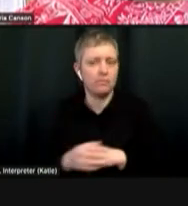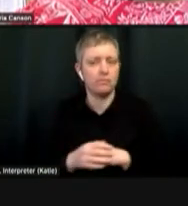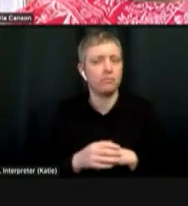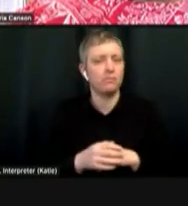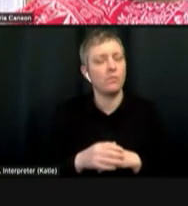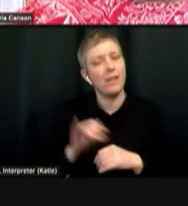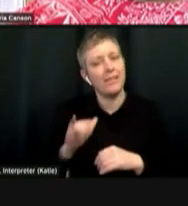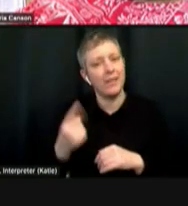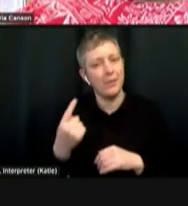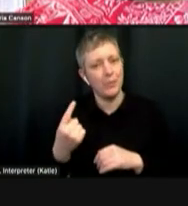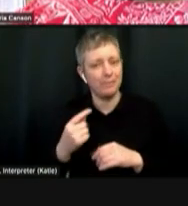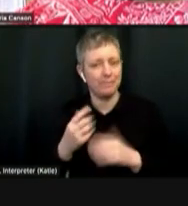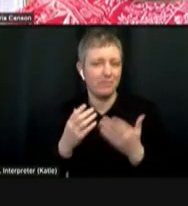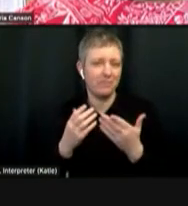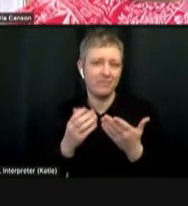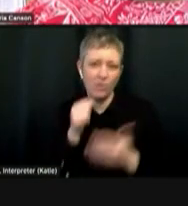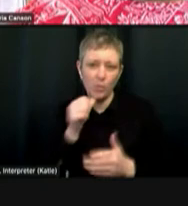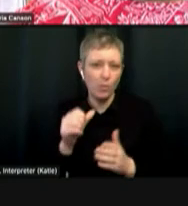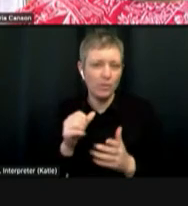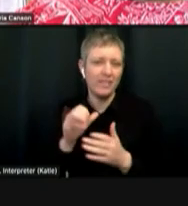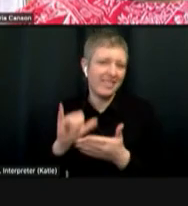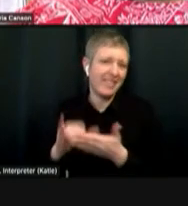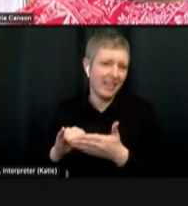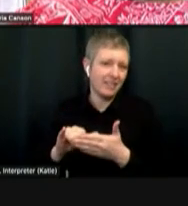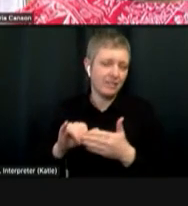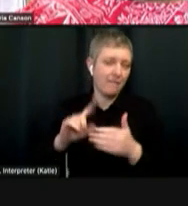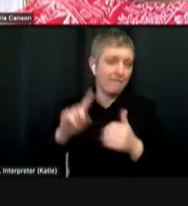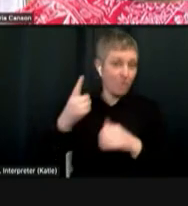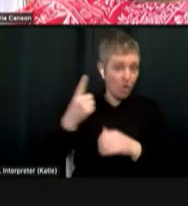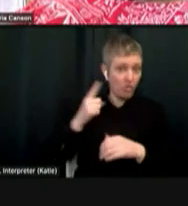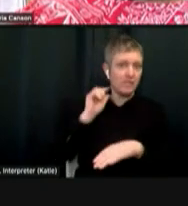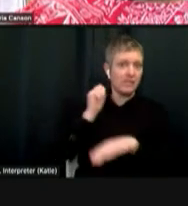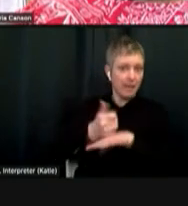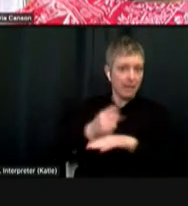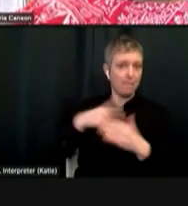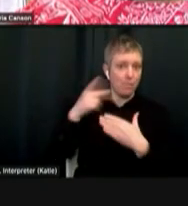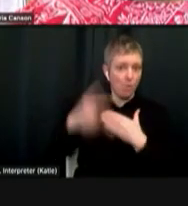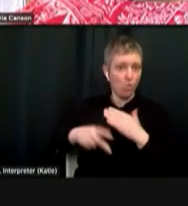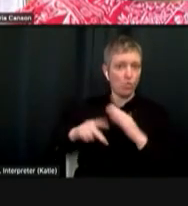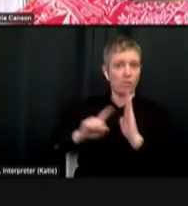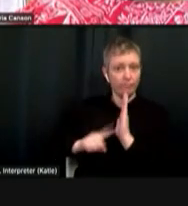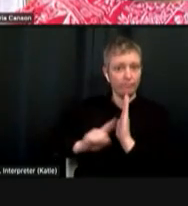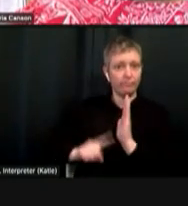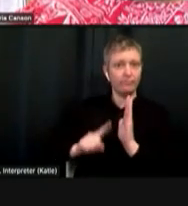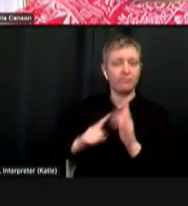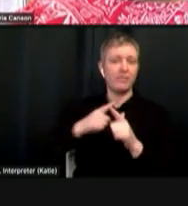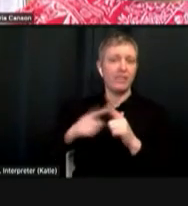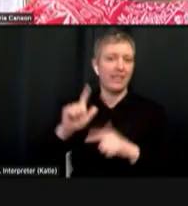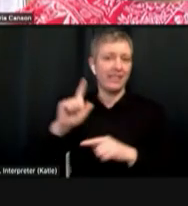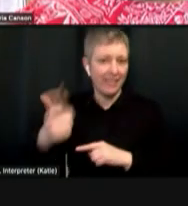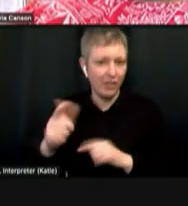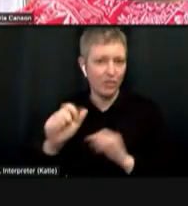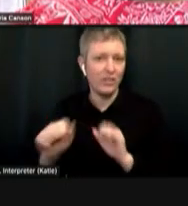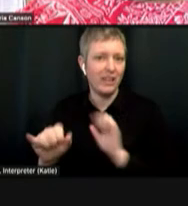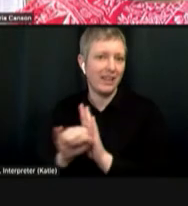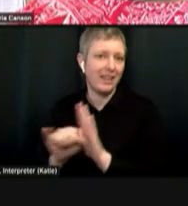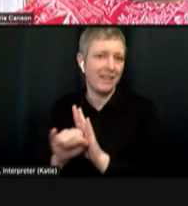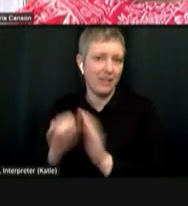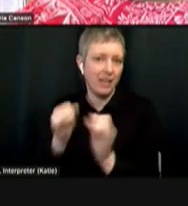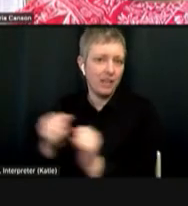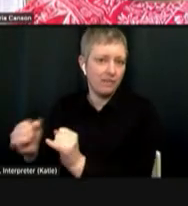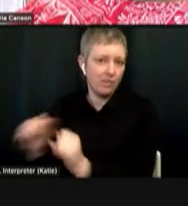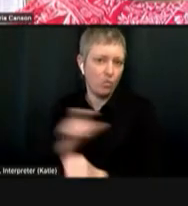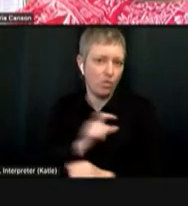So that's one way, is to start the program, get it started, get some professionals in there. But you got to make it a priority. I mean, I'm coming to the community with